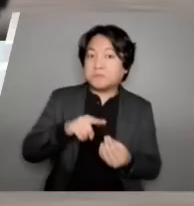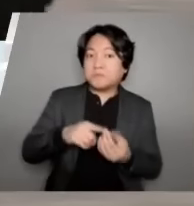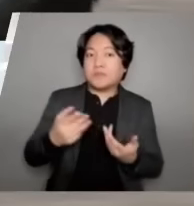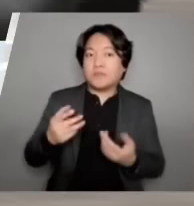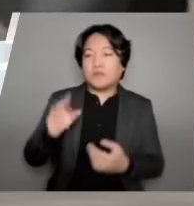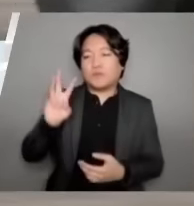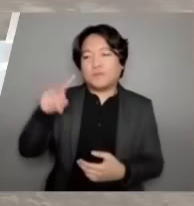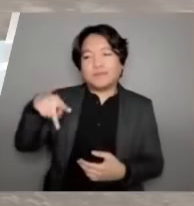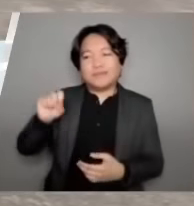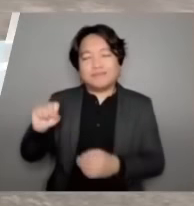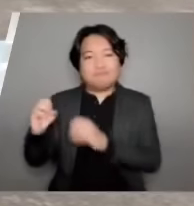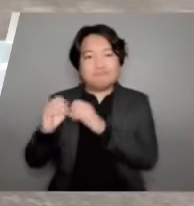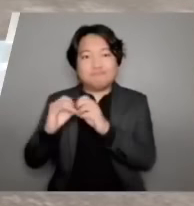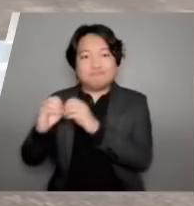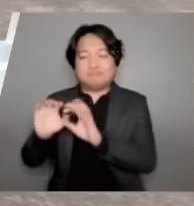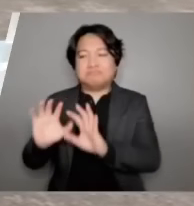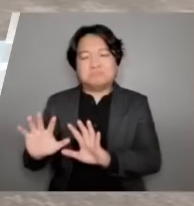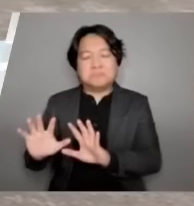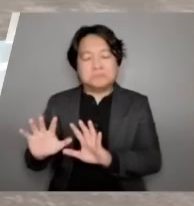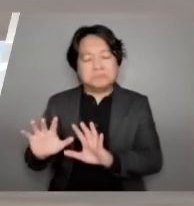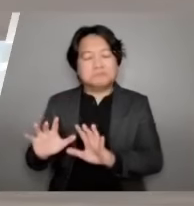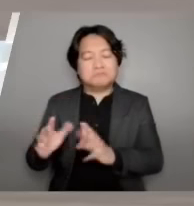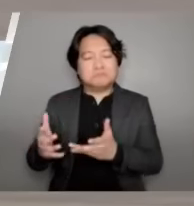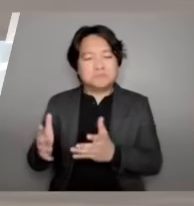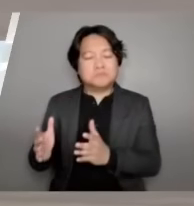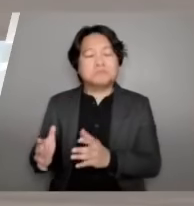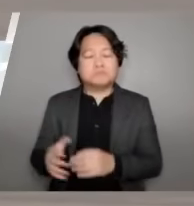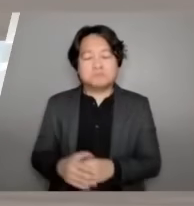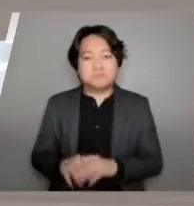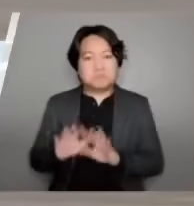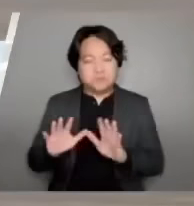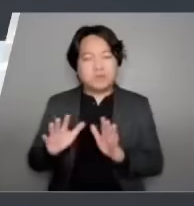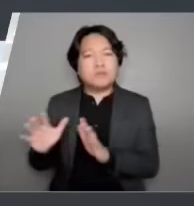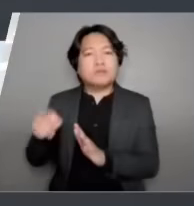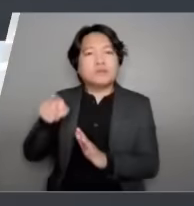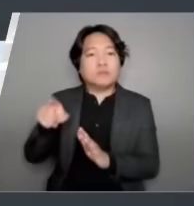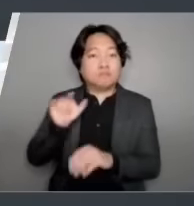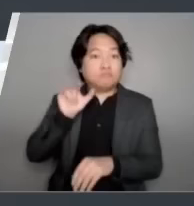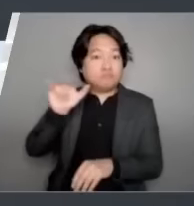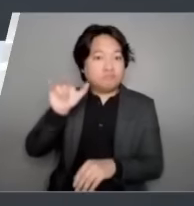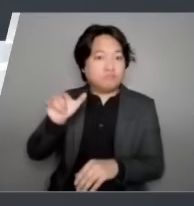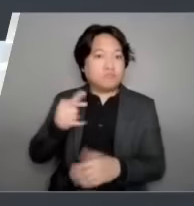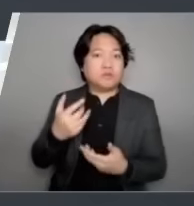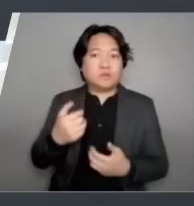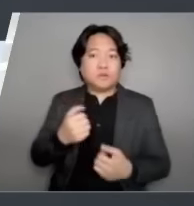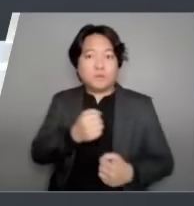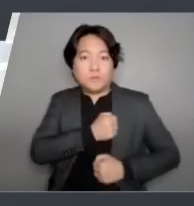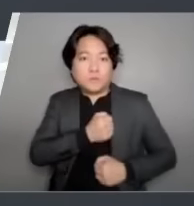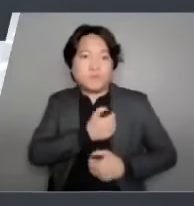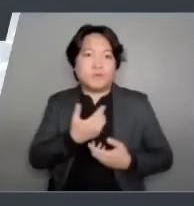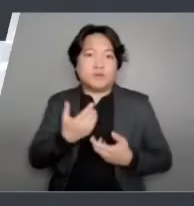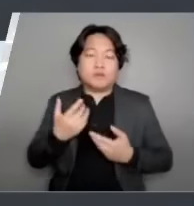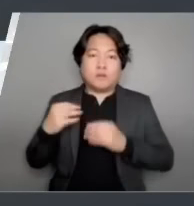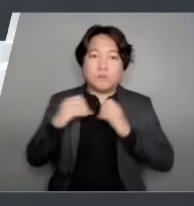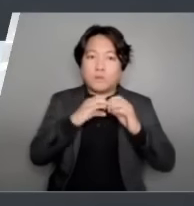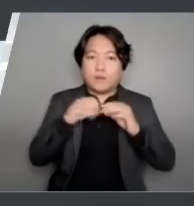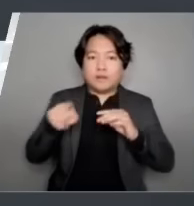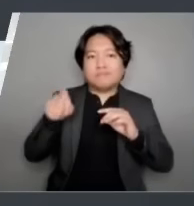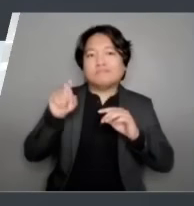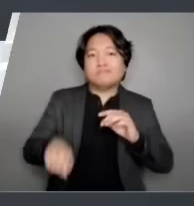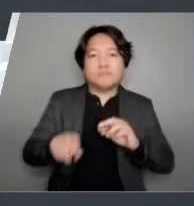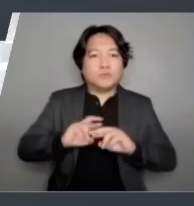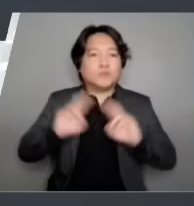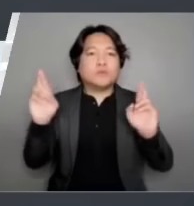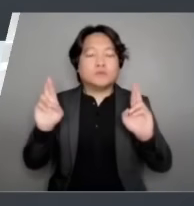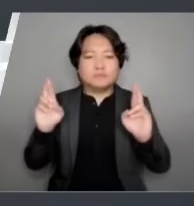nilang palalakasin ang Air Force para protektahan ang mamamayan at kayamanan ng bansa. We have likewise acquired additional aircraft as well as